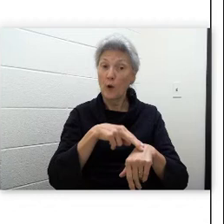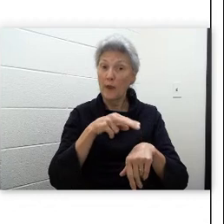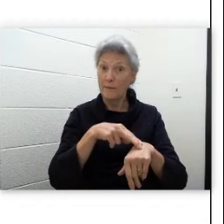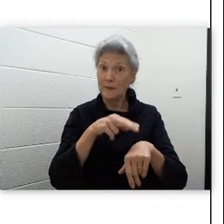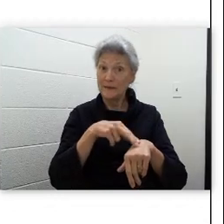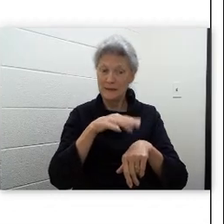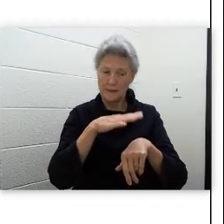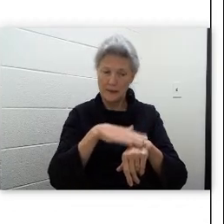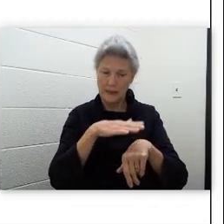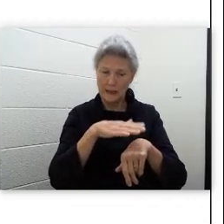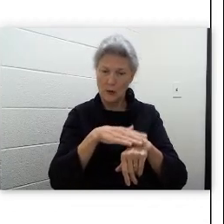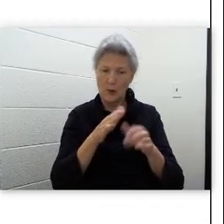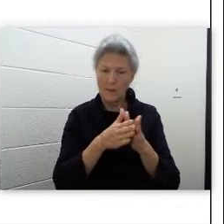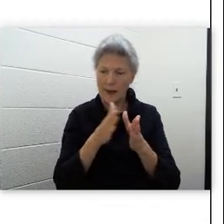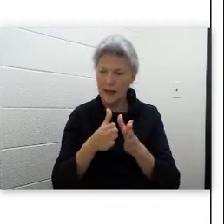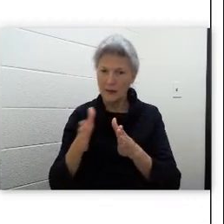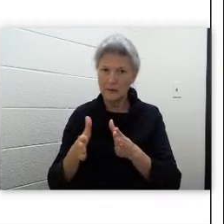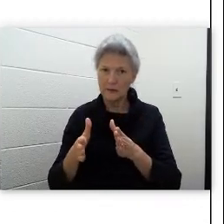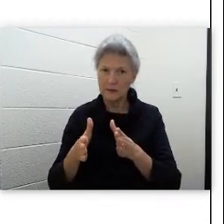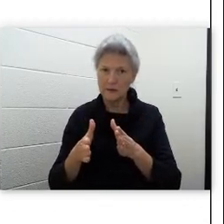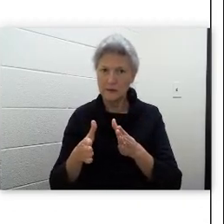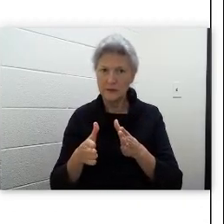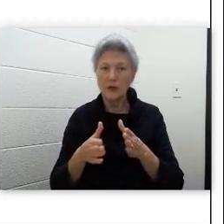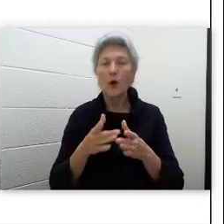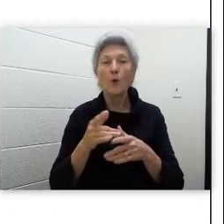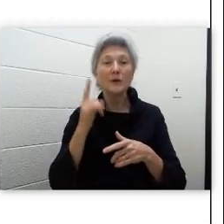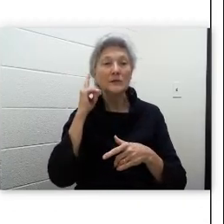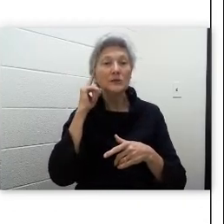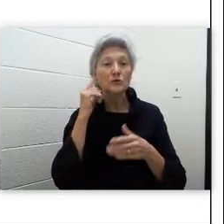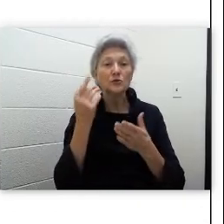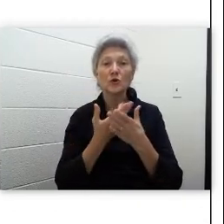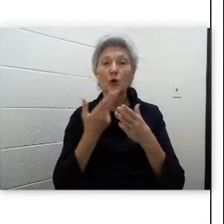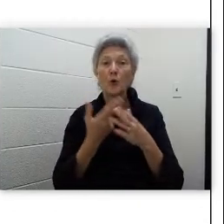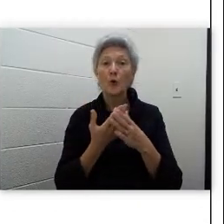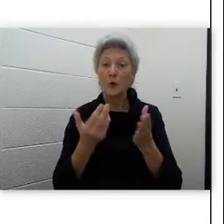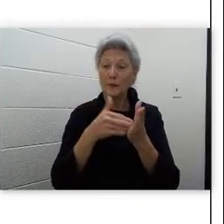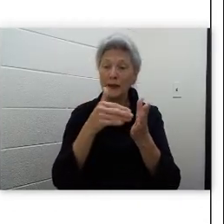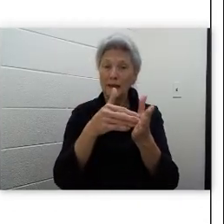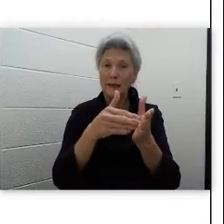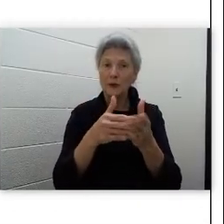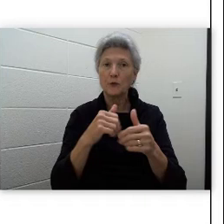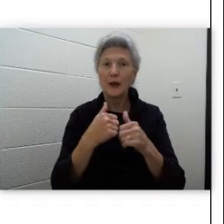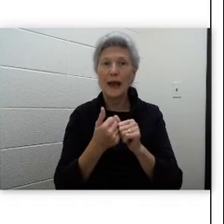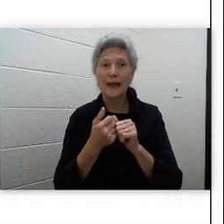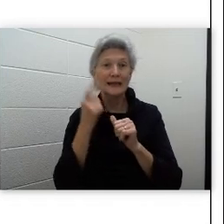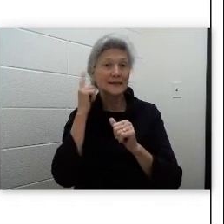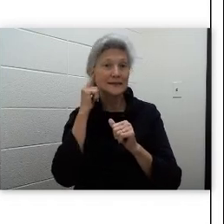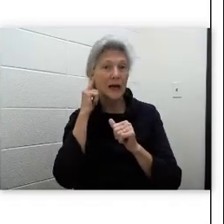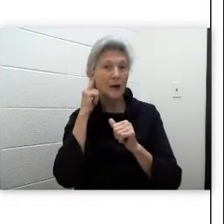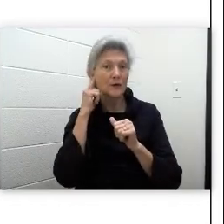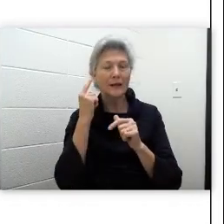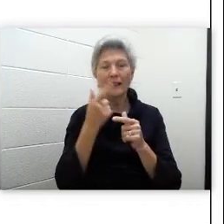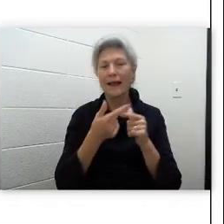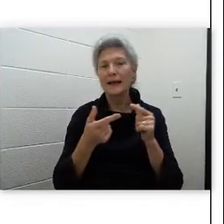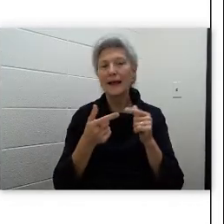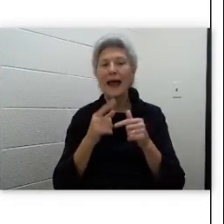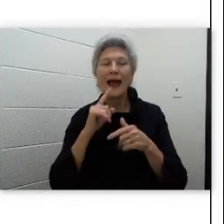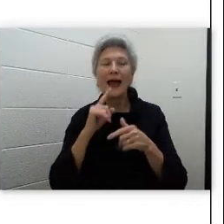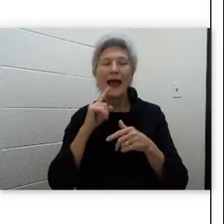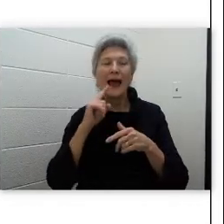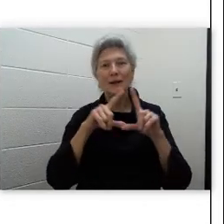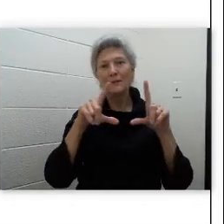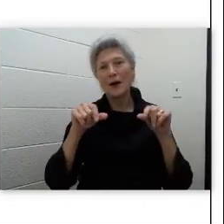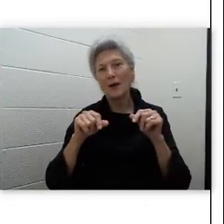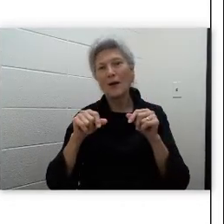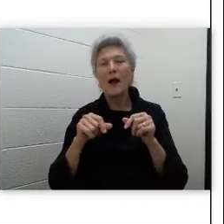Lots of poets use repetition and similar word sounds to create the beat or rhythm. Here's an example. A candy bar, a piece of cake, a lollipop,